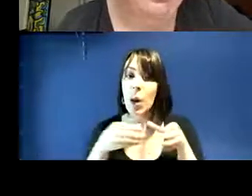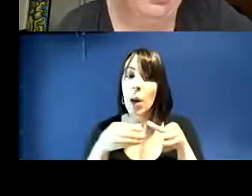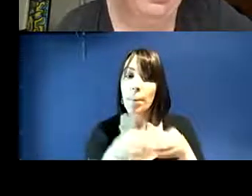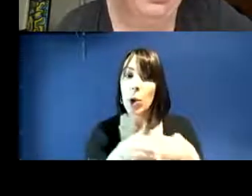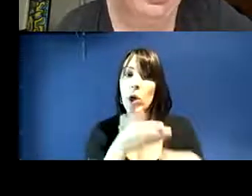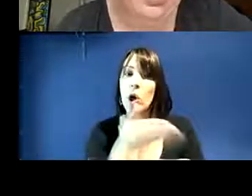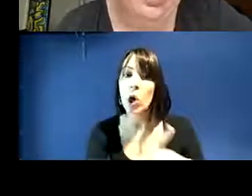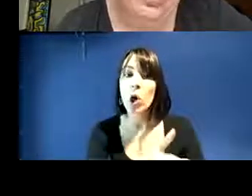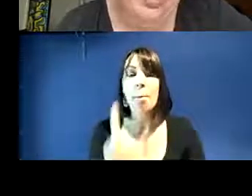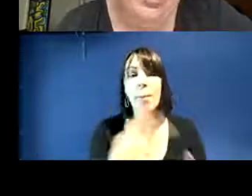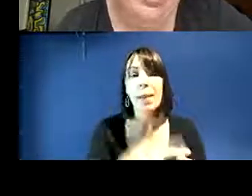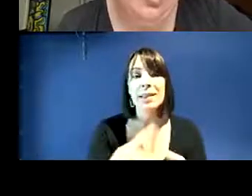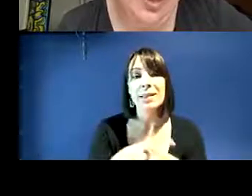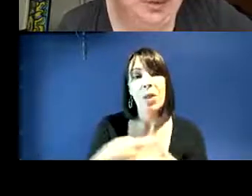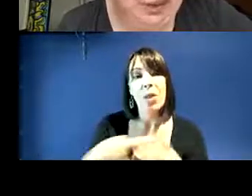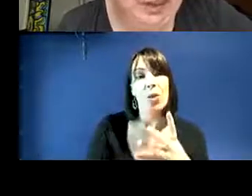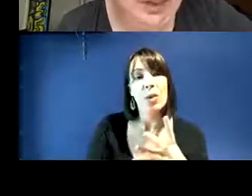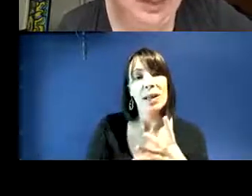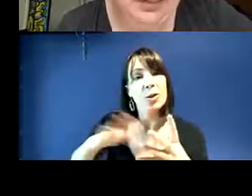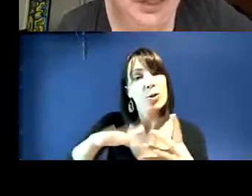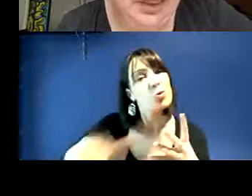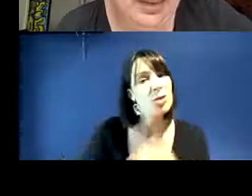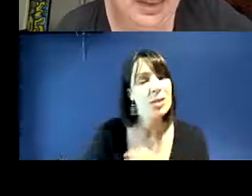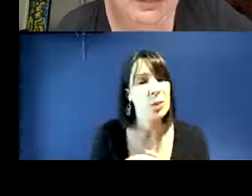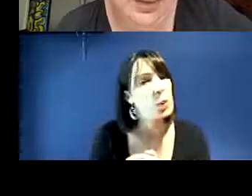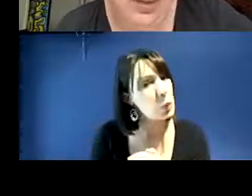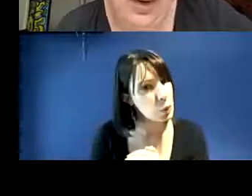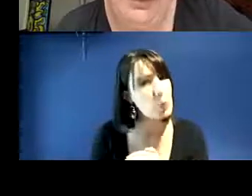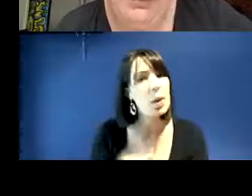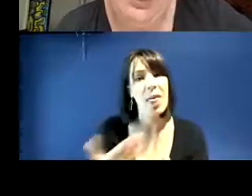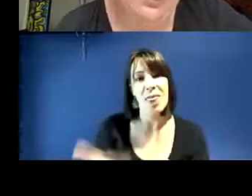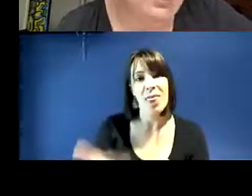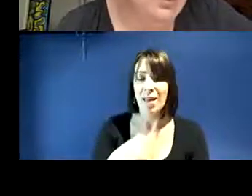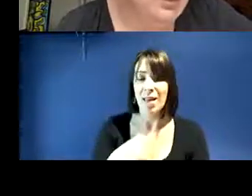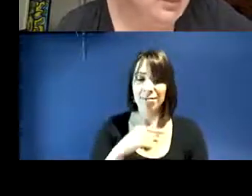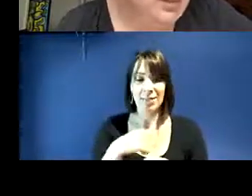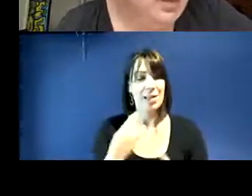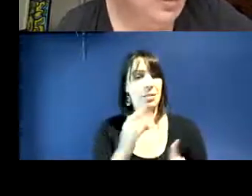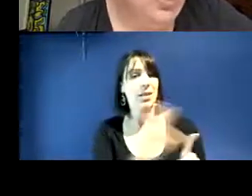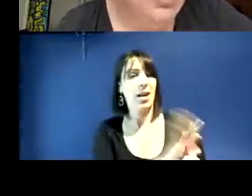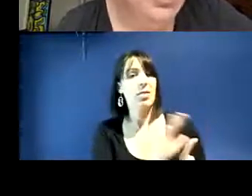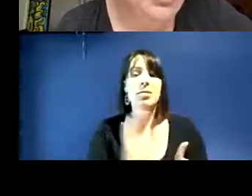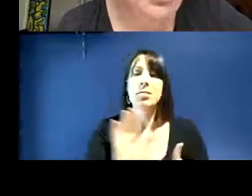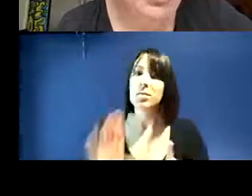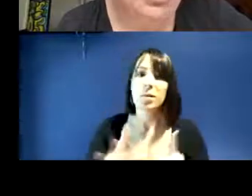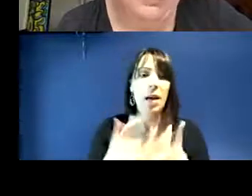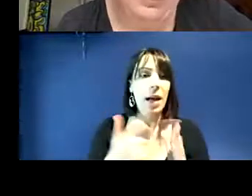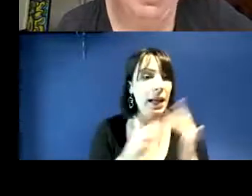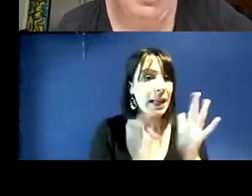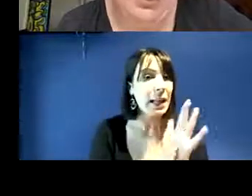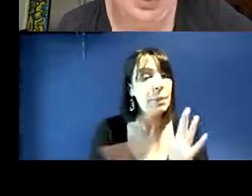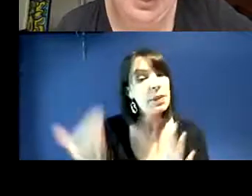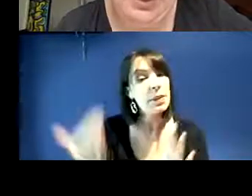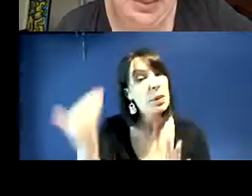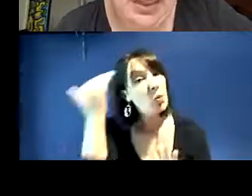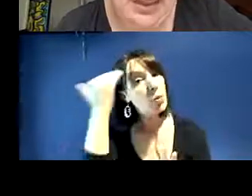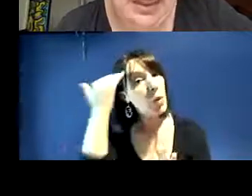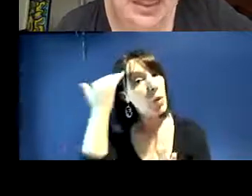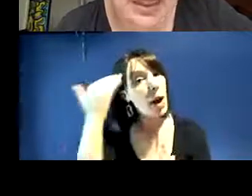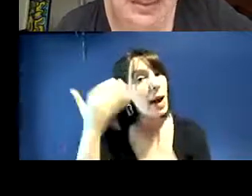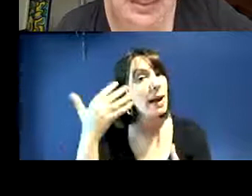killing himself. In the inquiry into their deaths, Kim's acquired brain injury was used to blame her for the